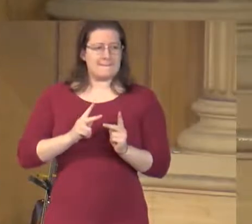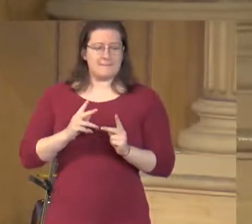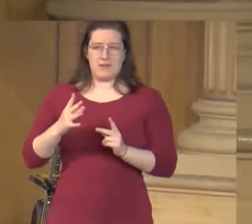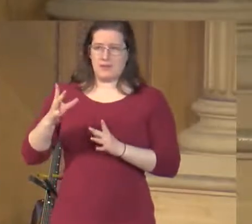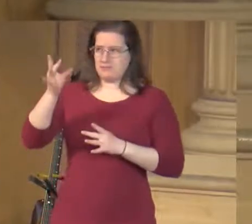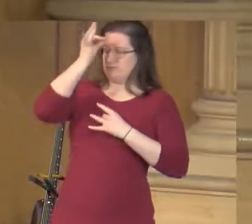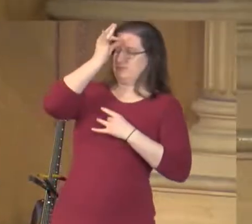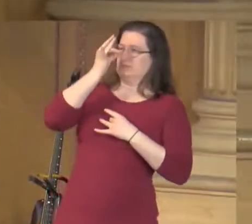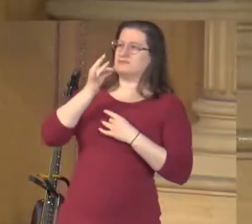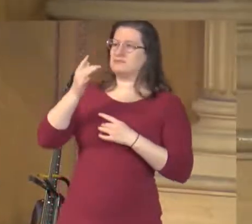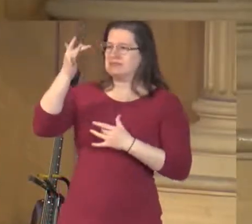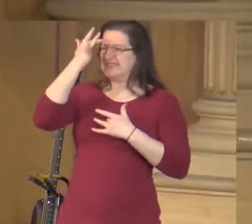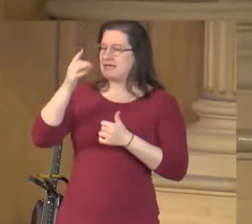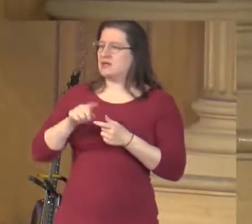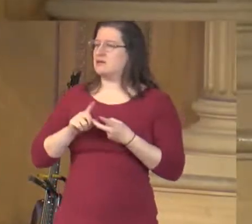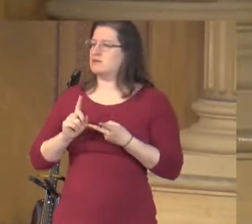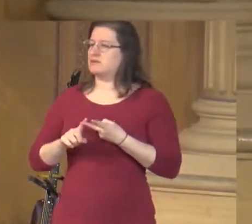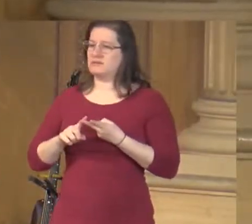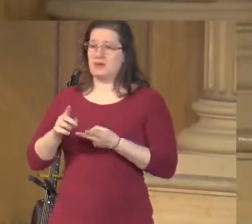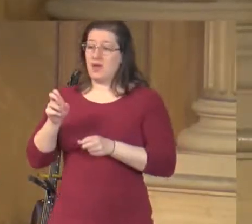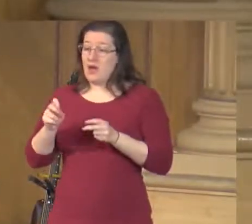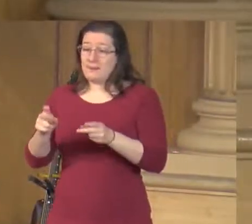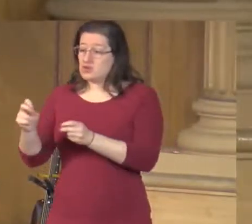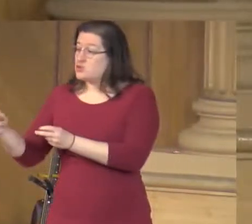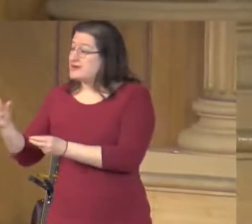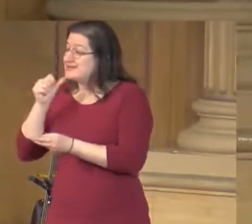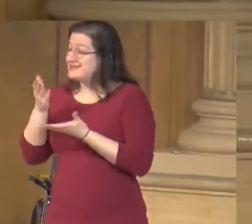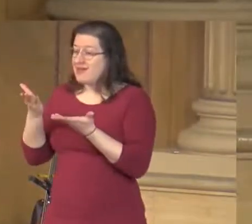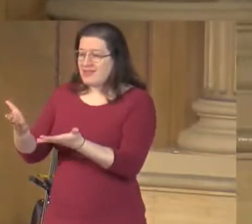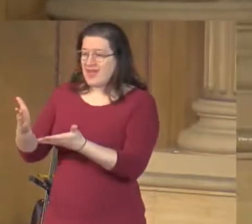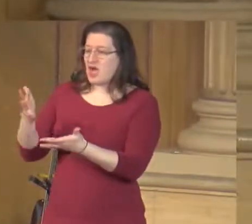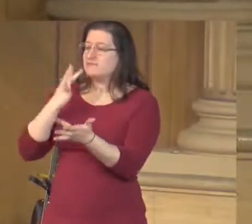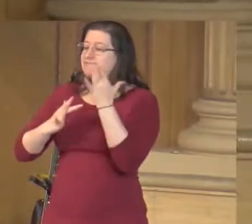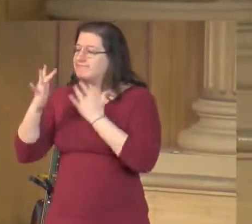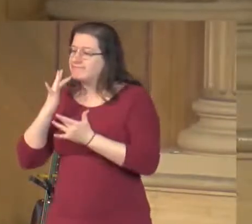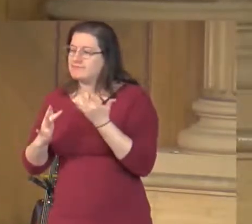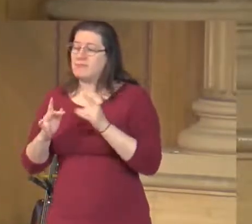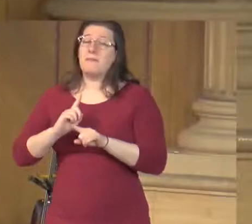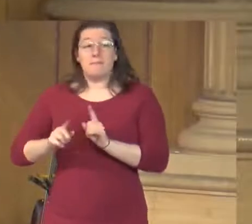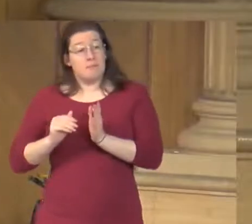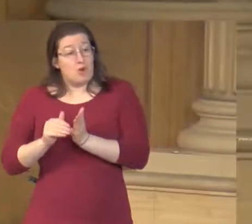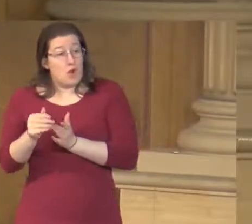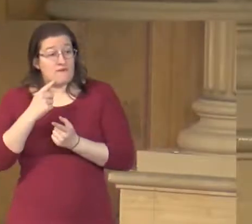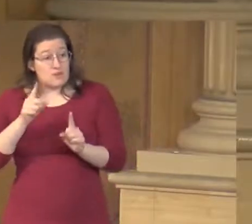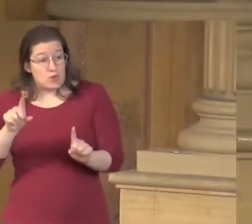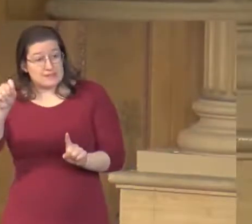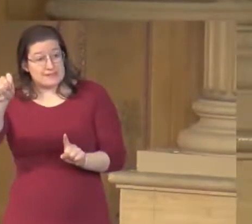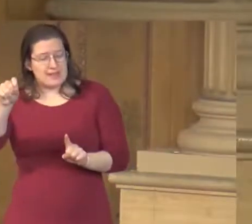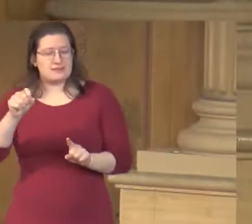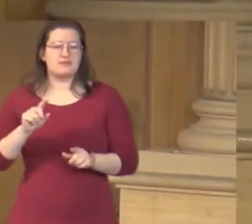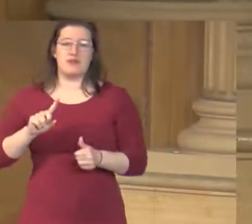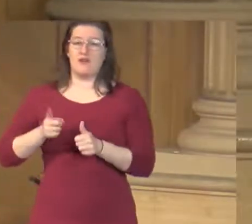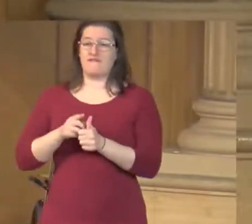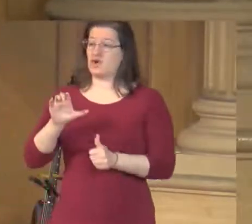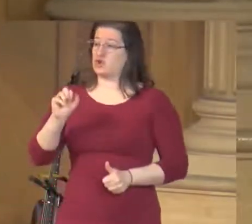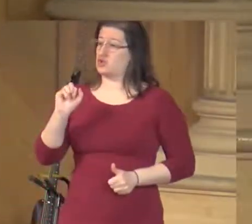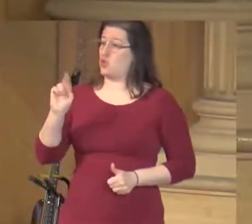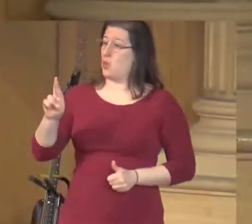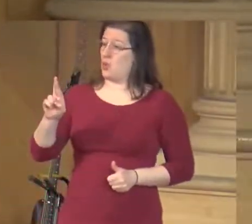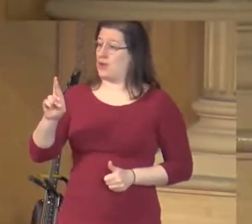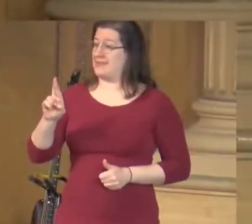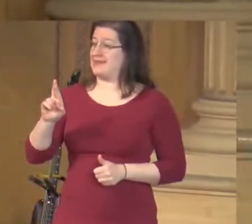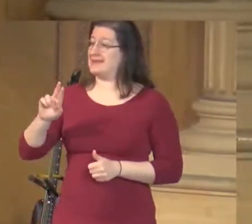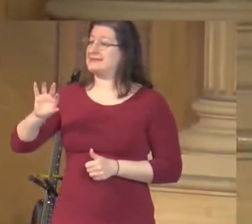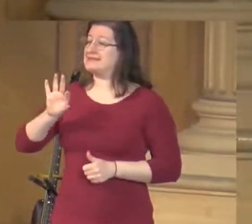opportunities. There's real oppression in places. Things go wrong, but often it works. And 1 Corinthians 9.10 talks about